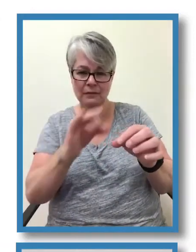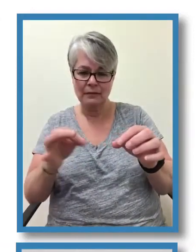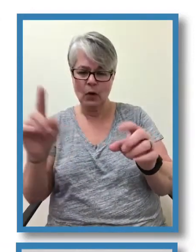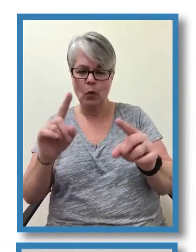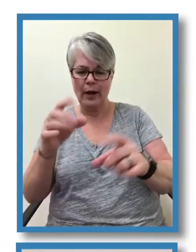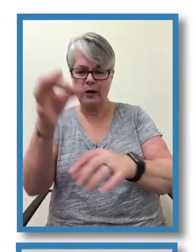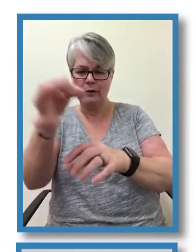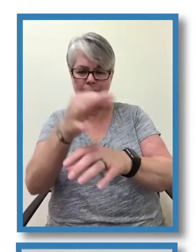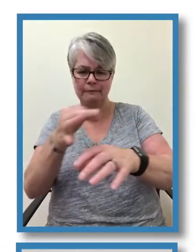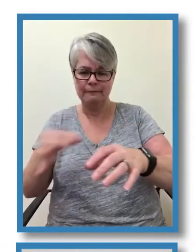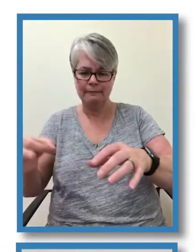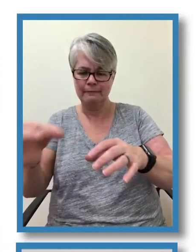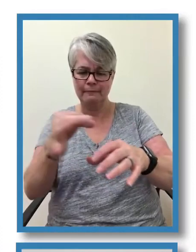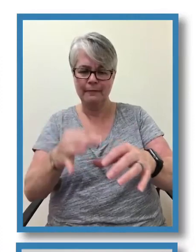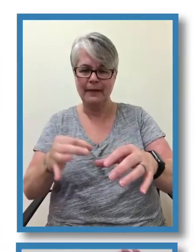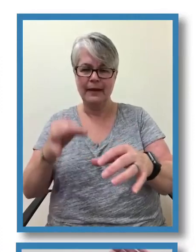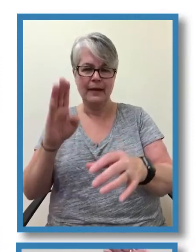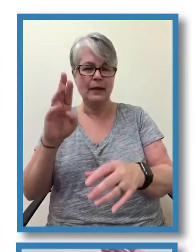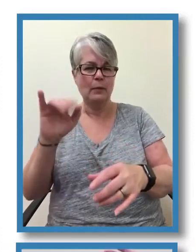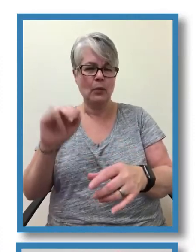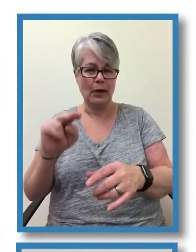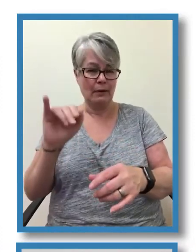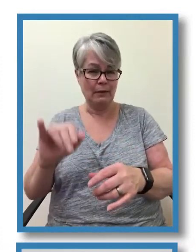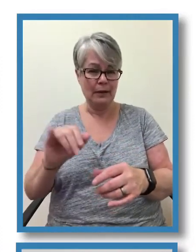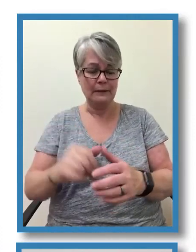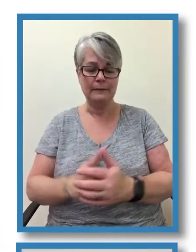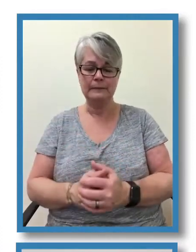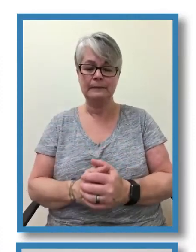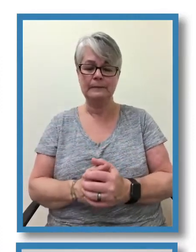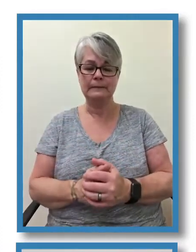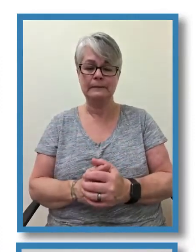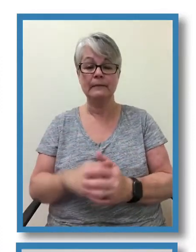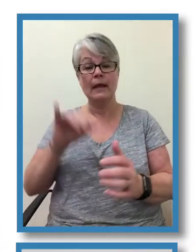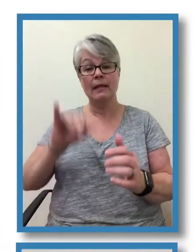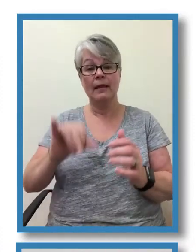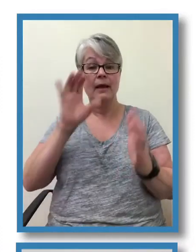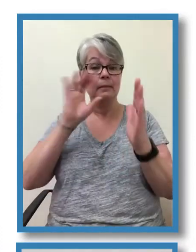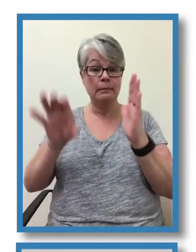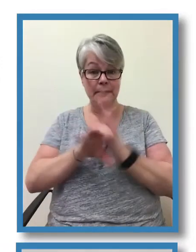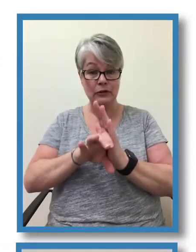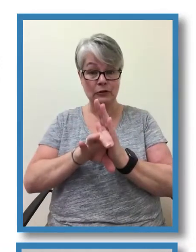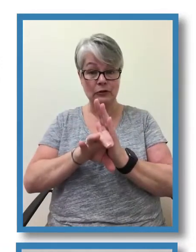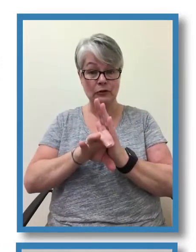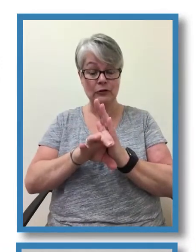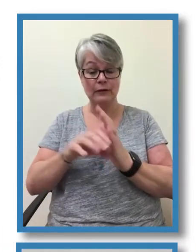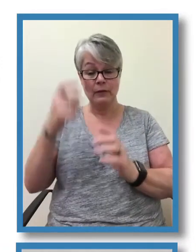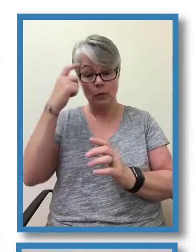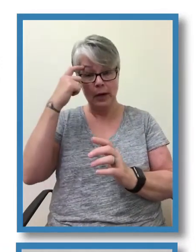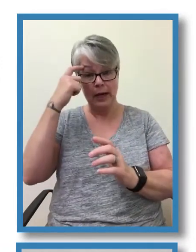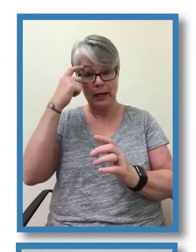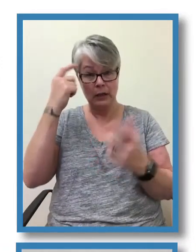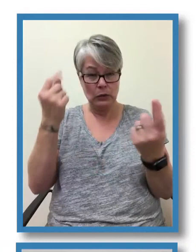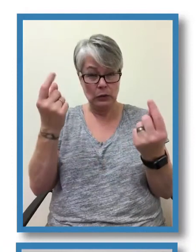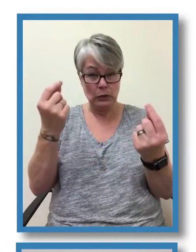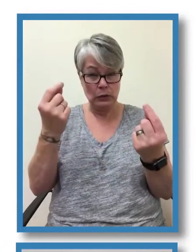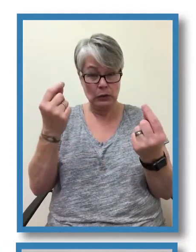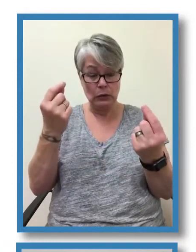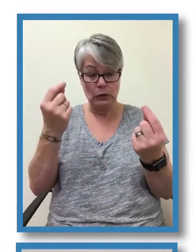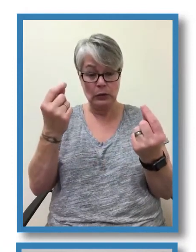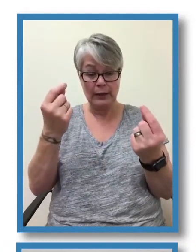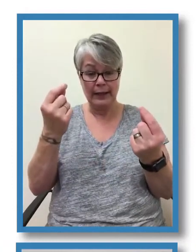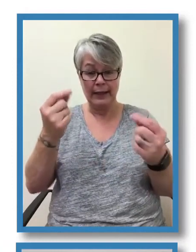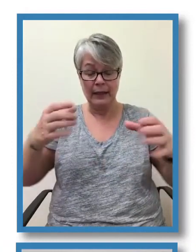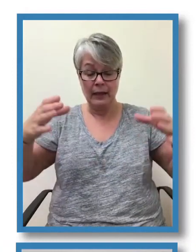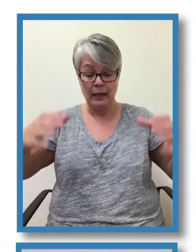way. Instead, I showed you an image that went back this way. This one goes down through the ears like that. So 6 reasons why to